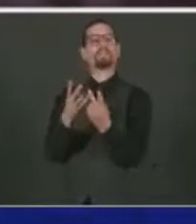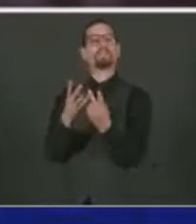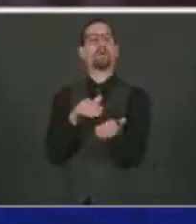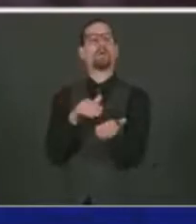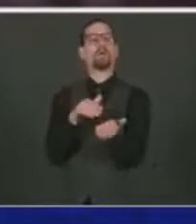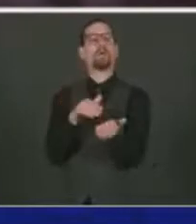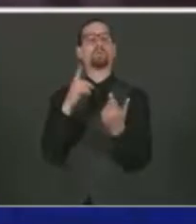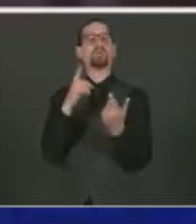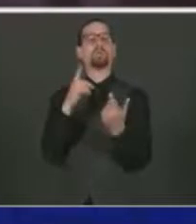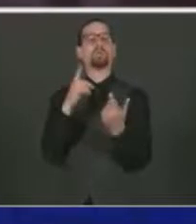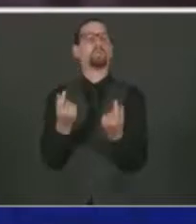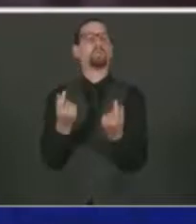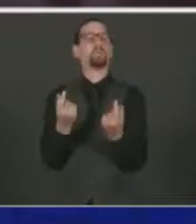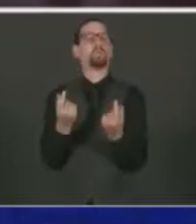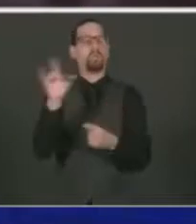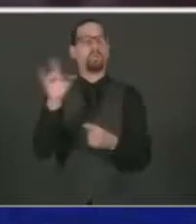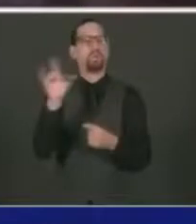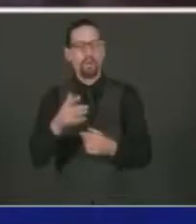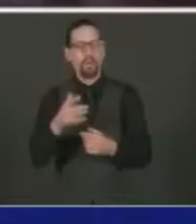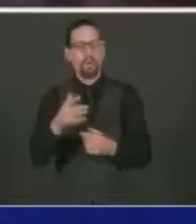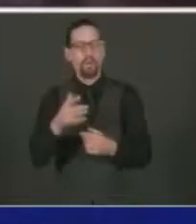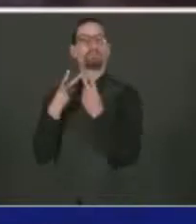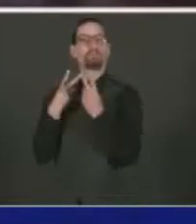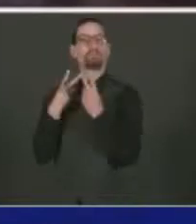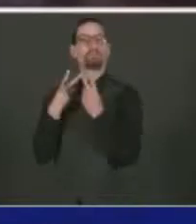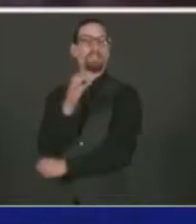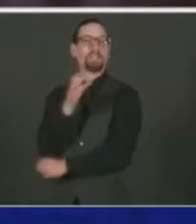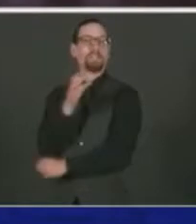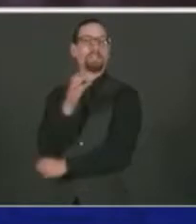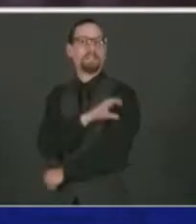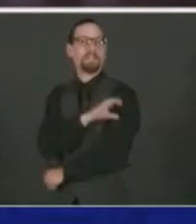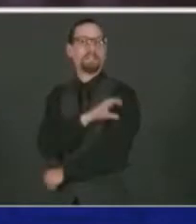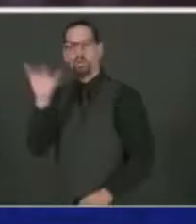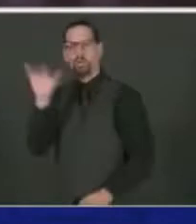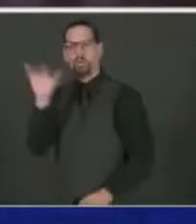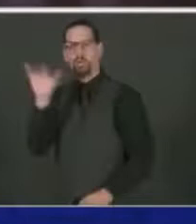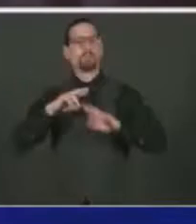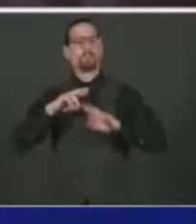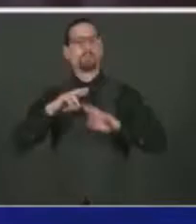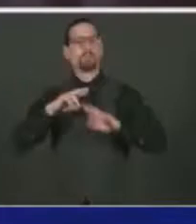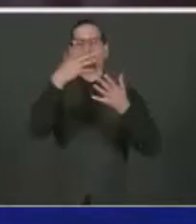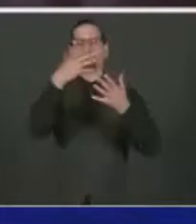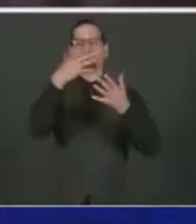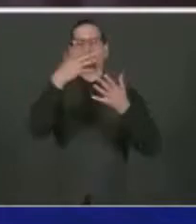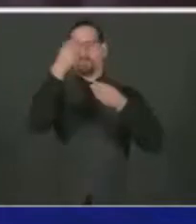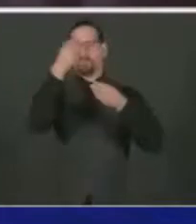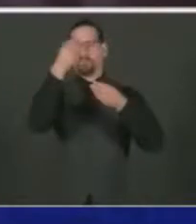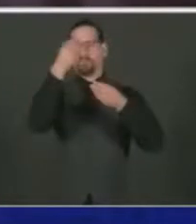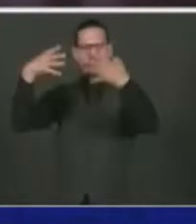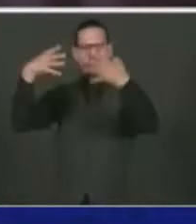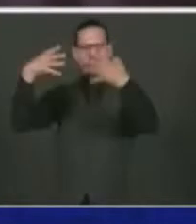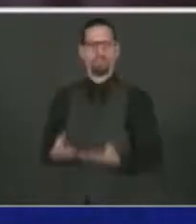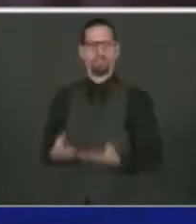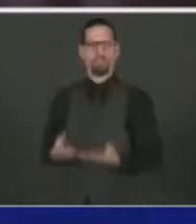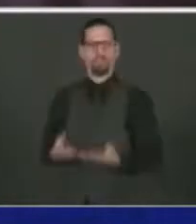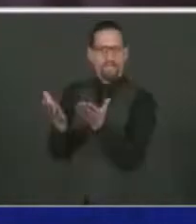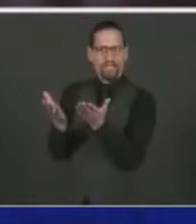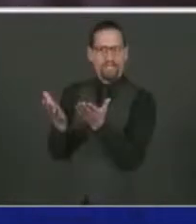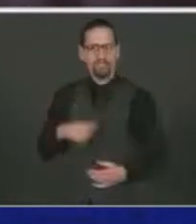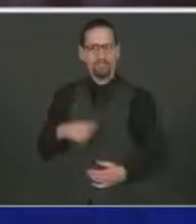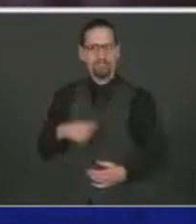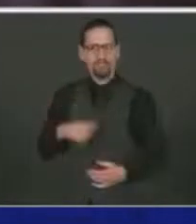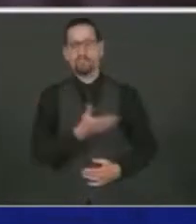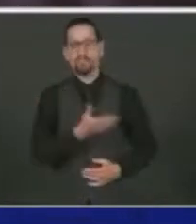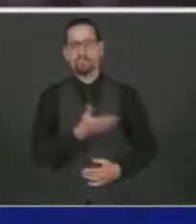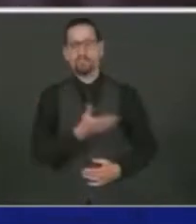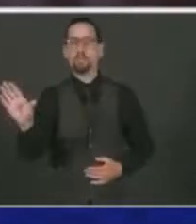I want you to hear this from me. Your physicians are taking extreme caution to make sure